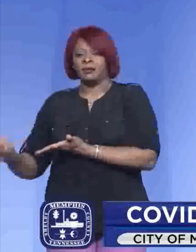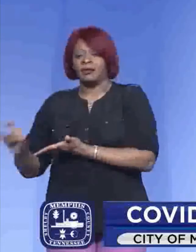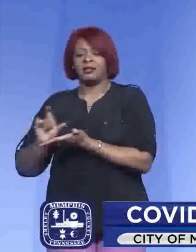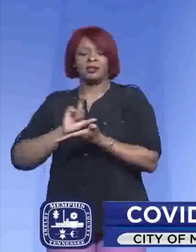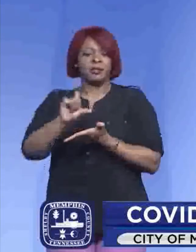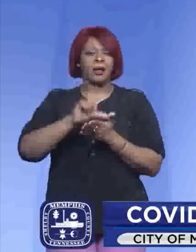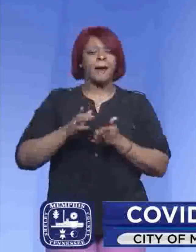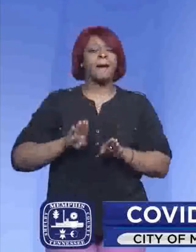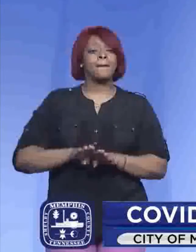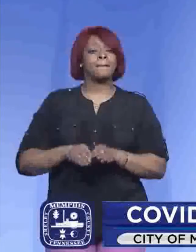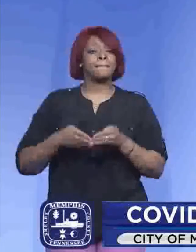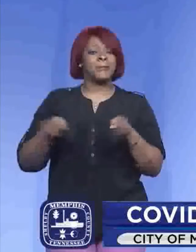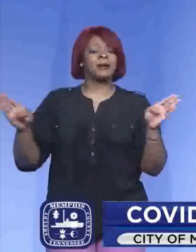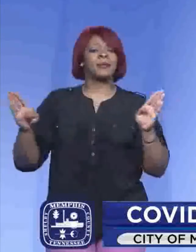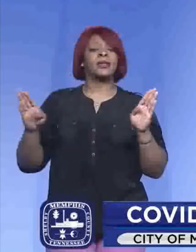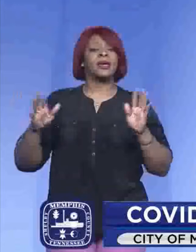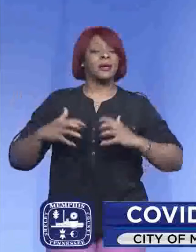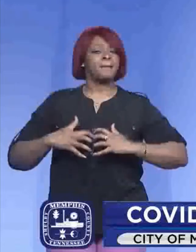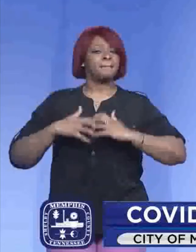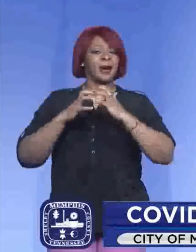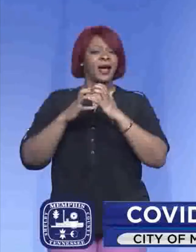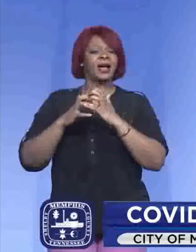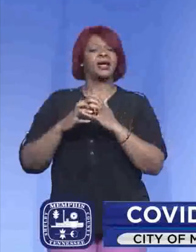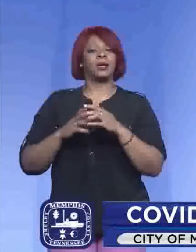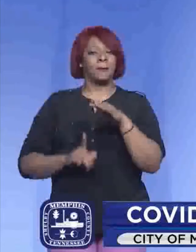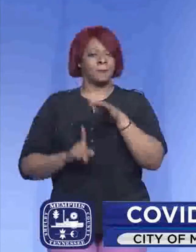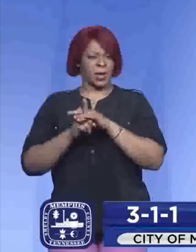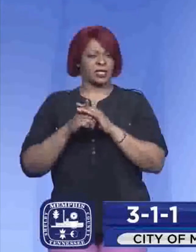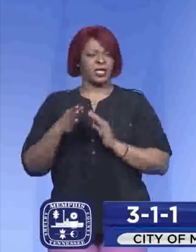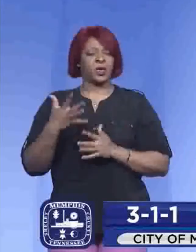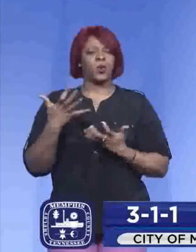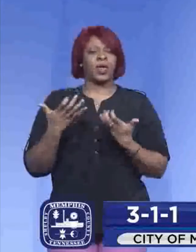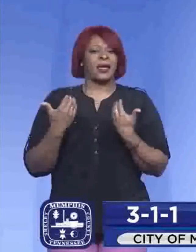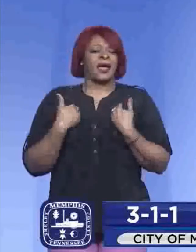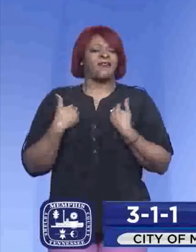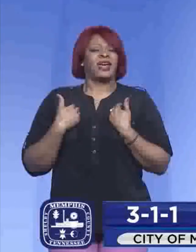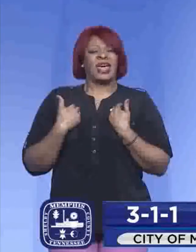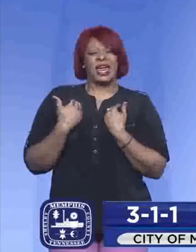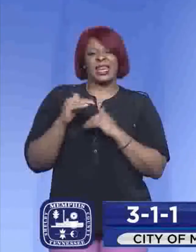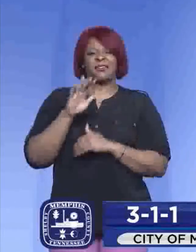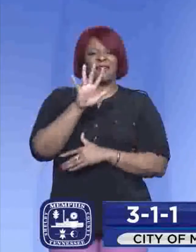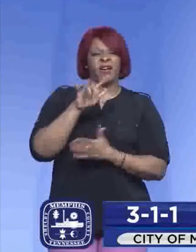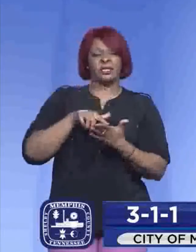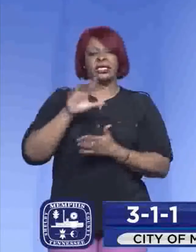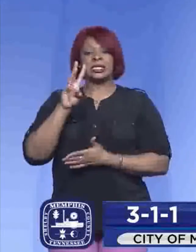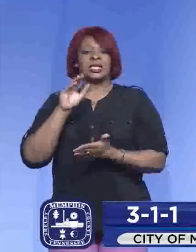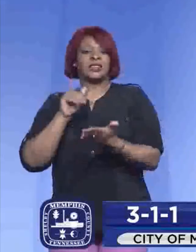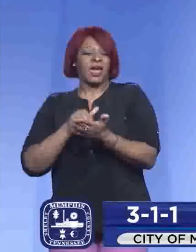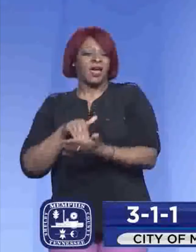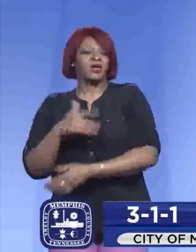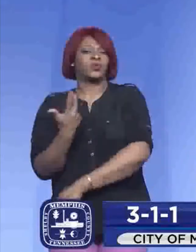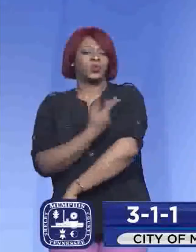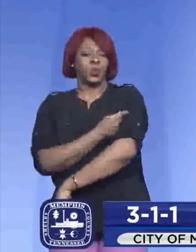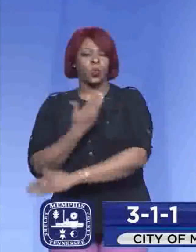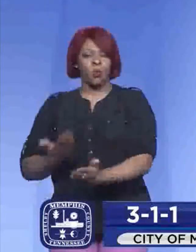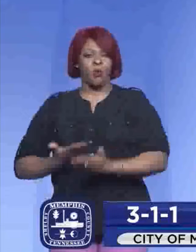public pods, we know we would like to maintain presence there, so we'd like to have, at least 5,000 to 6,000 doses that we can offer. And then we send that